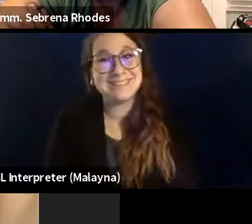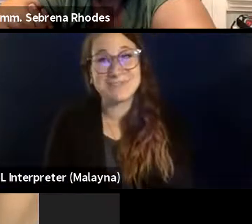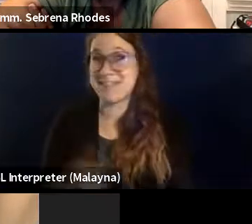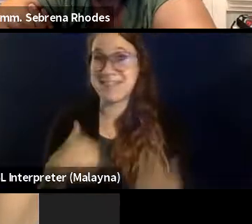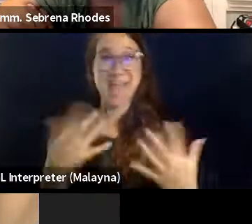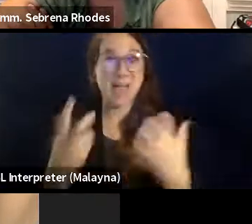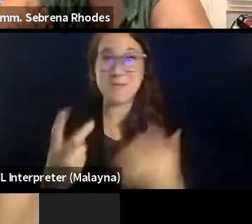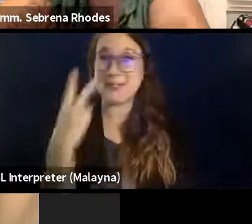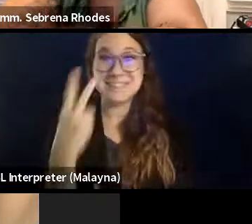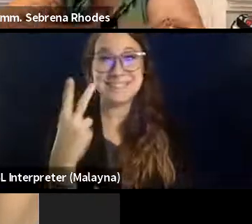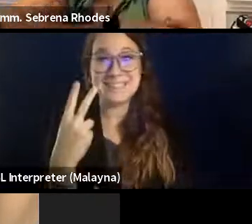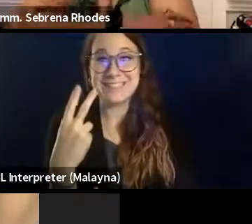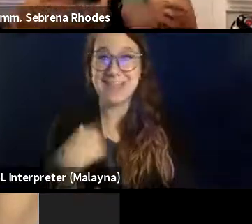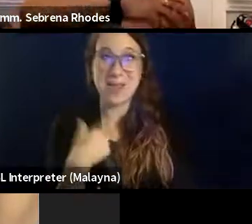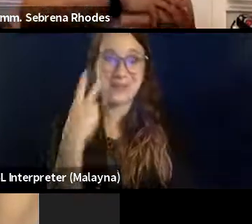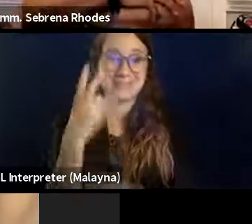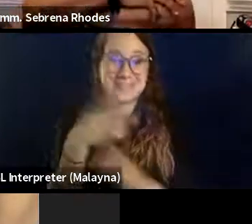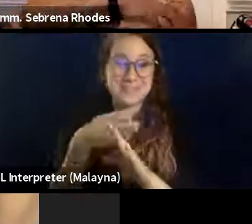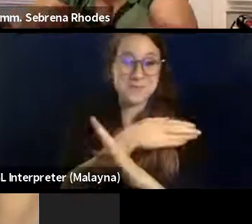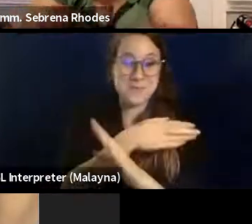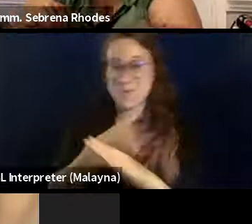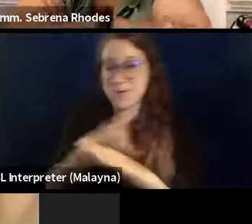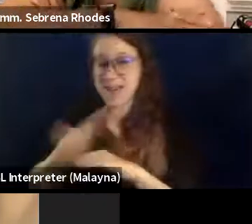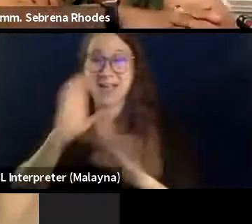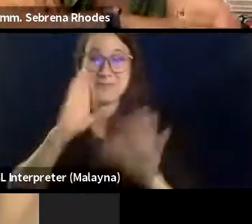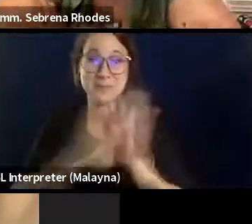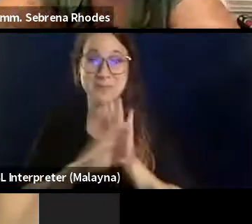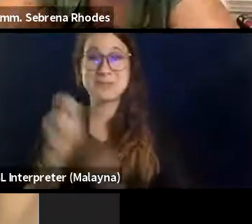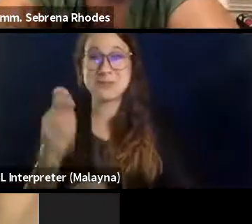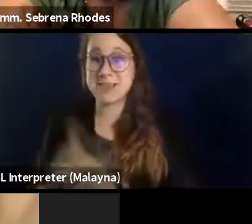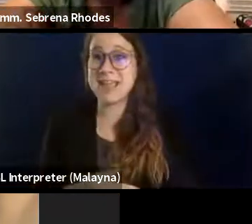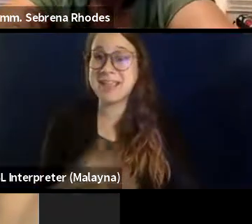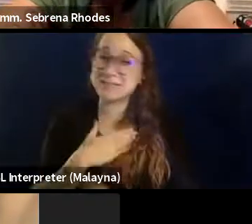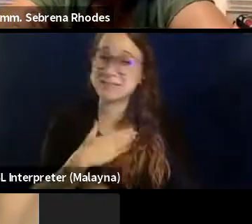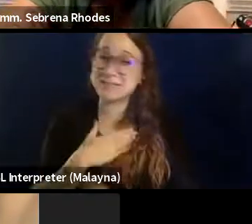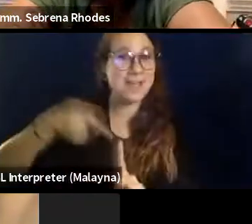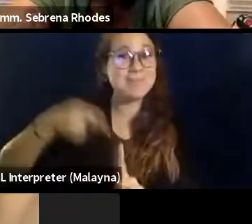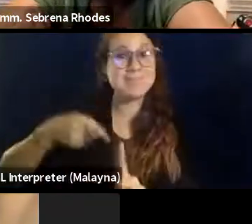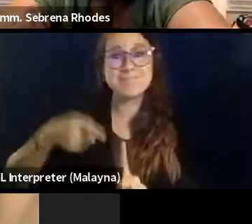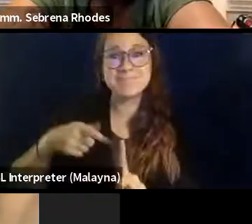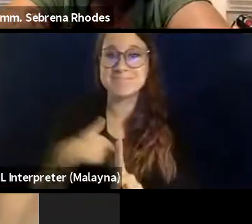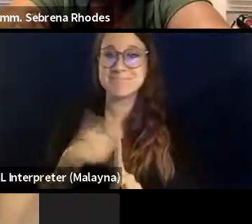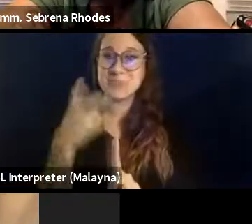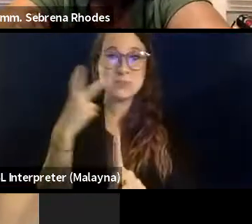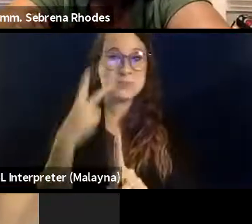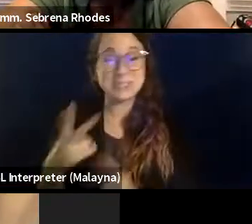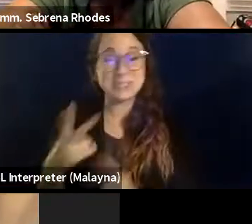see the before and after pictures. That's my main thing.